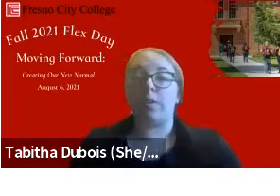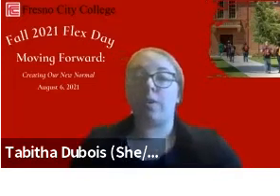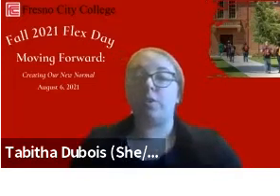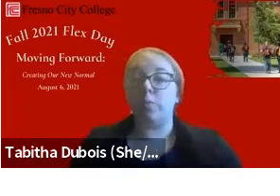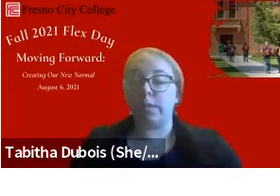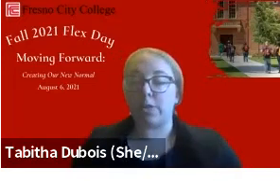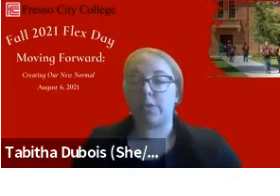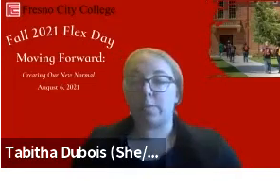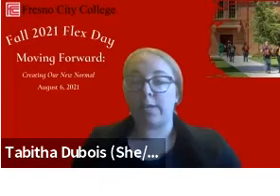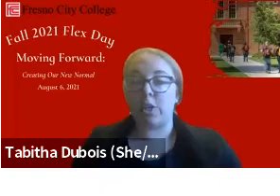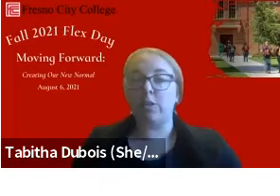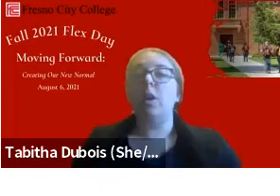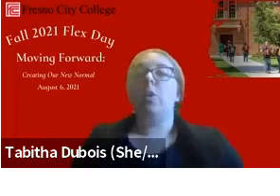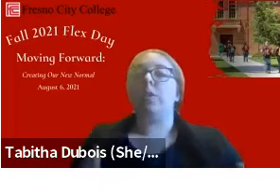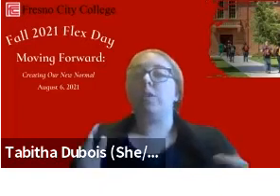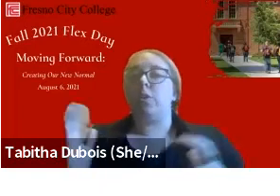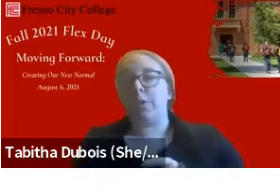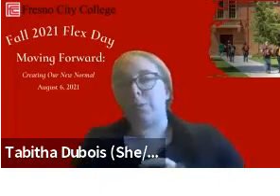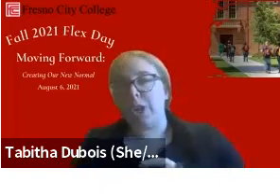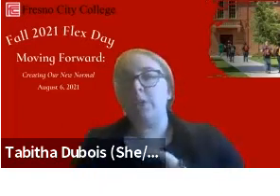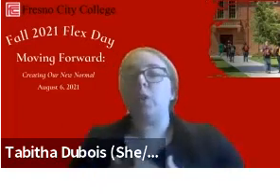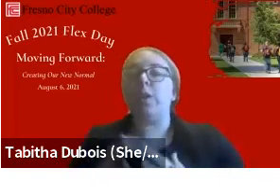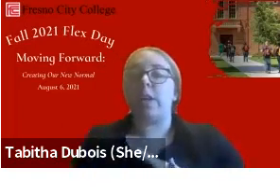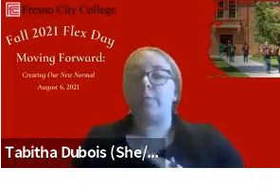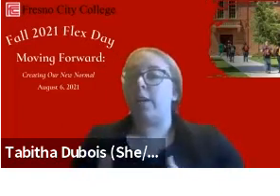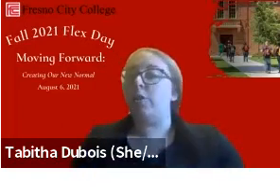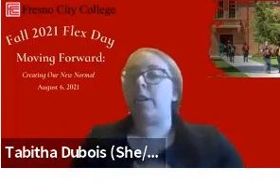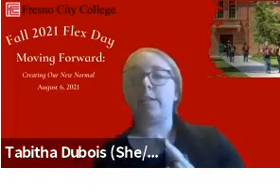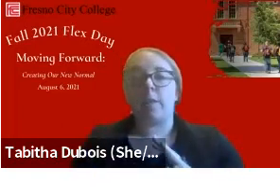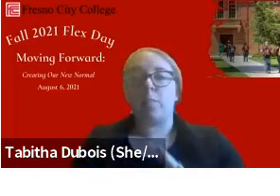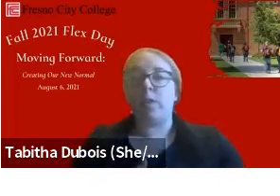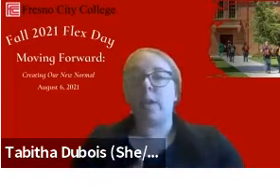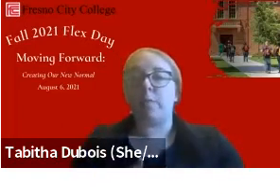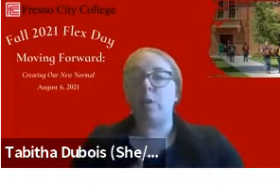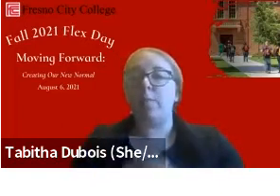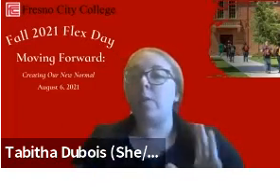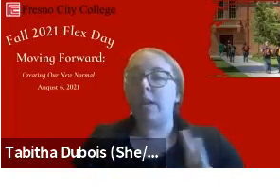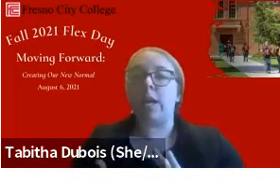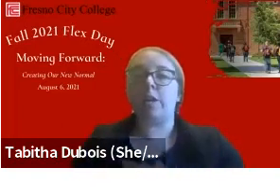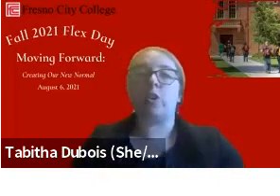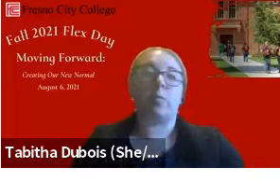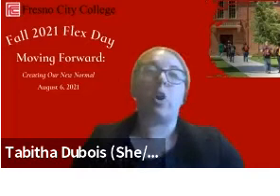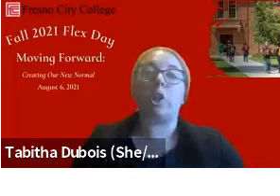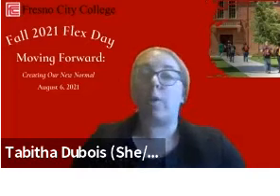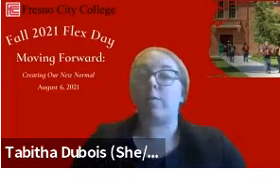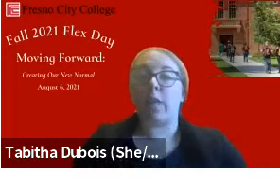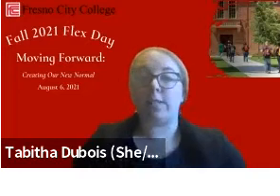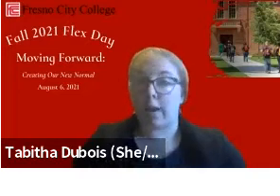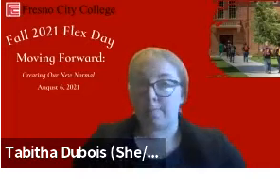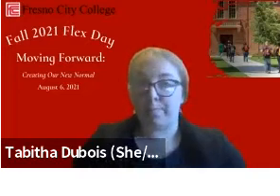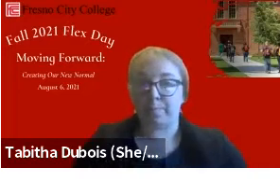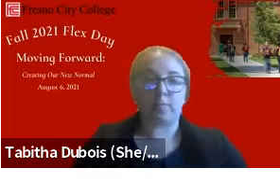lot with our Zoom sessions in the past year, was your schedule changed. So we adopted that. You just got to set up the form, and then we can get an interpreter